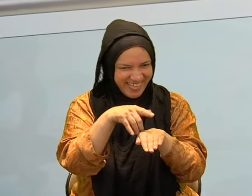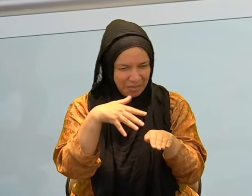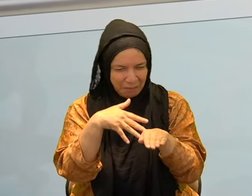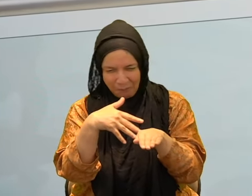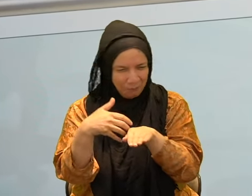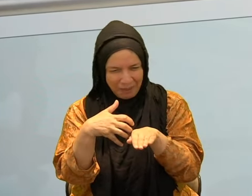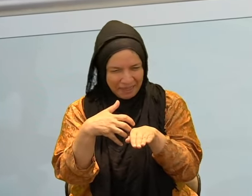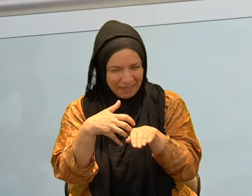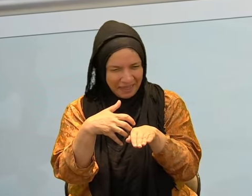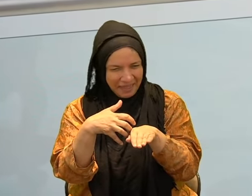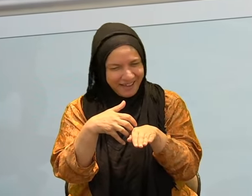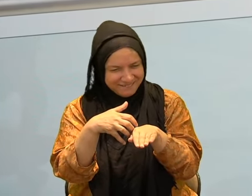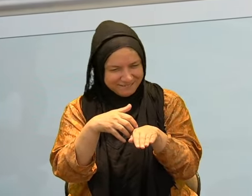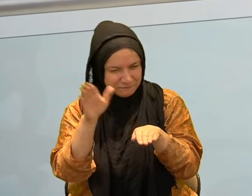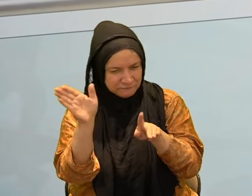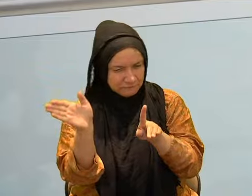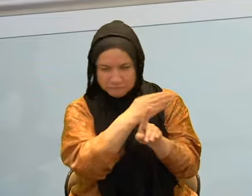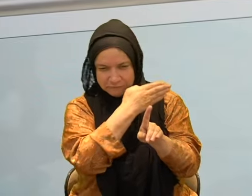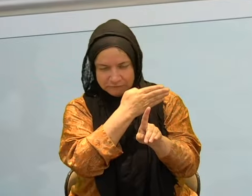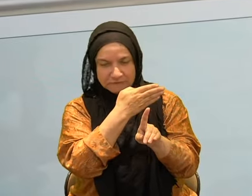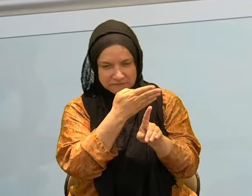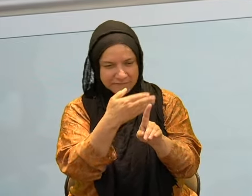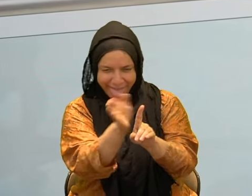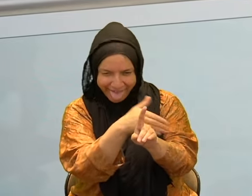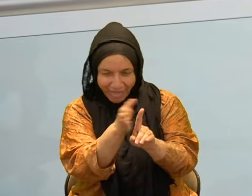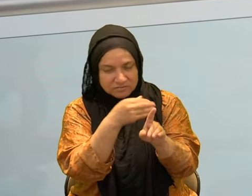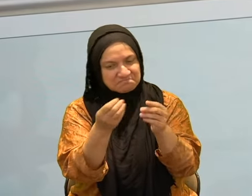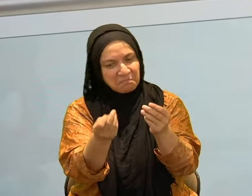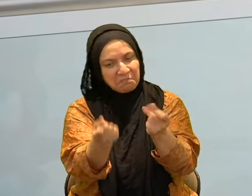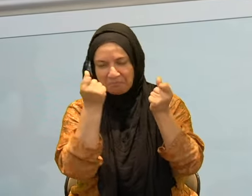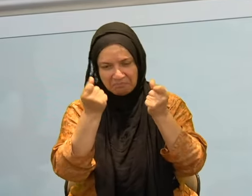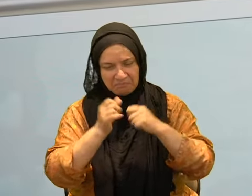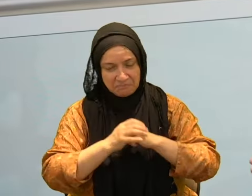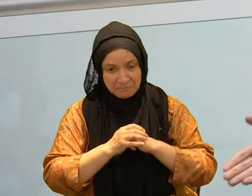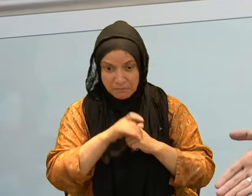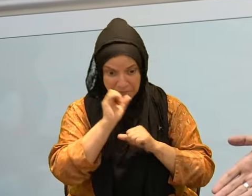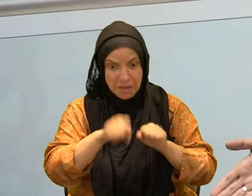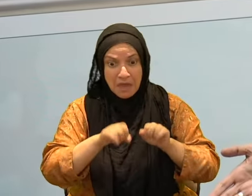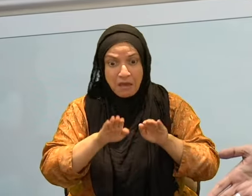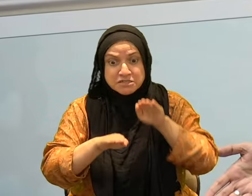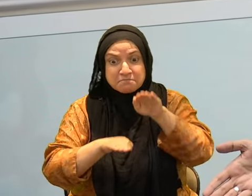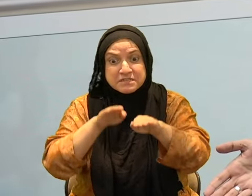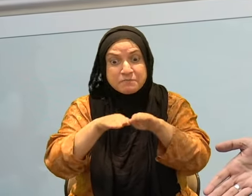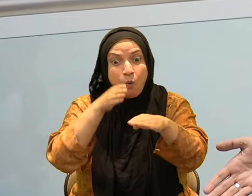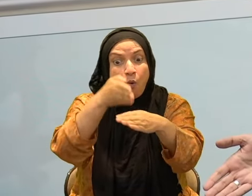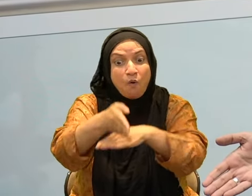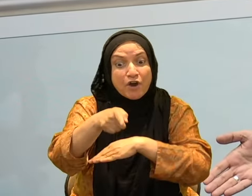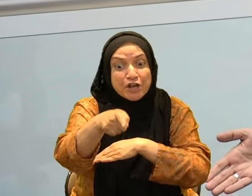you. I can't tell you how many cases of infidelity started off with,